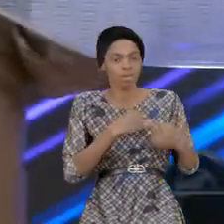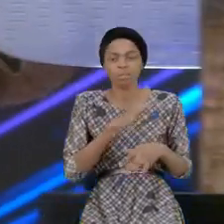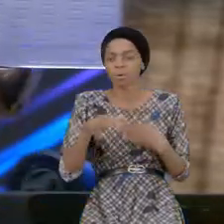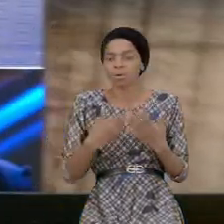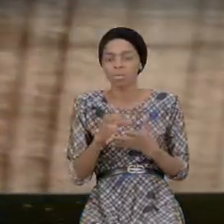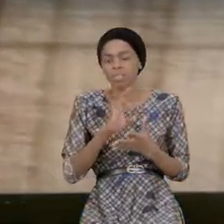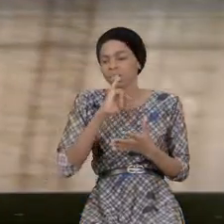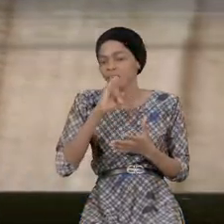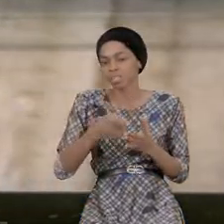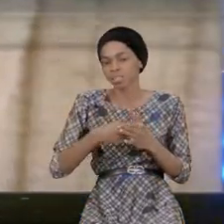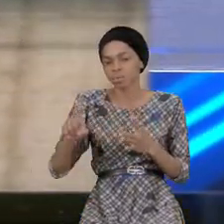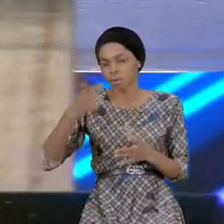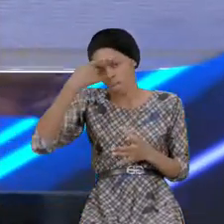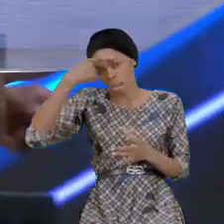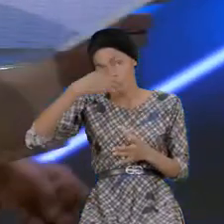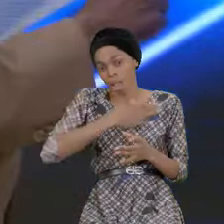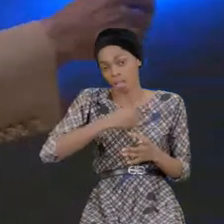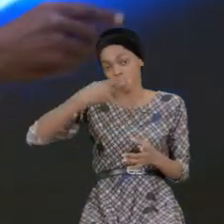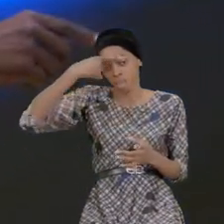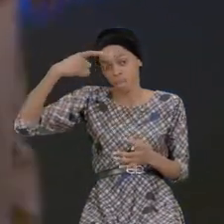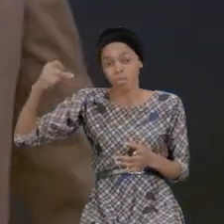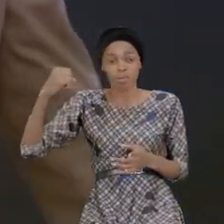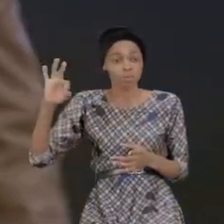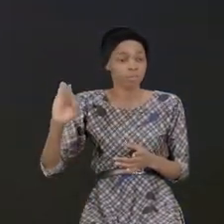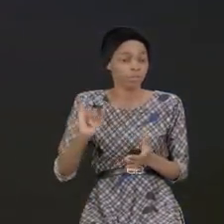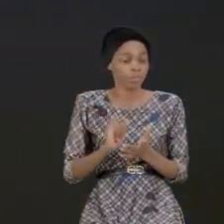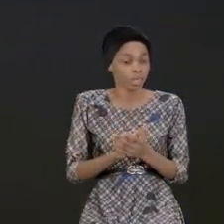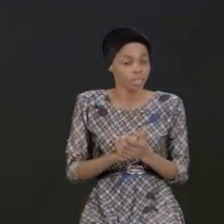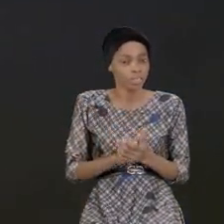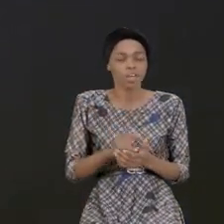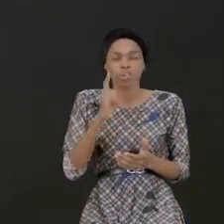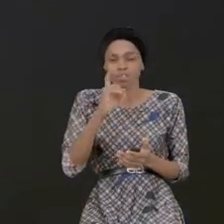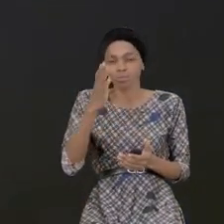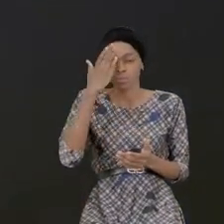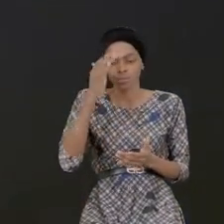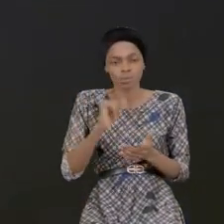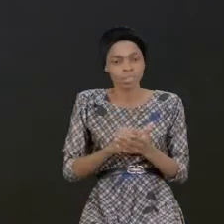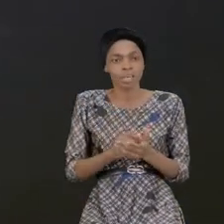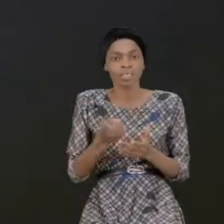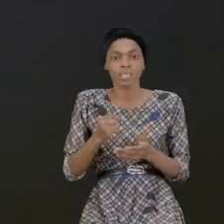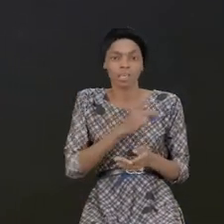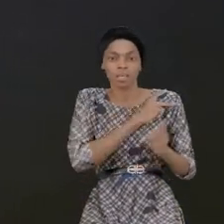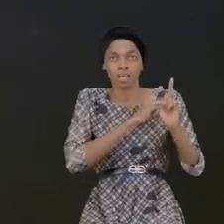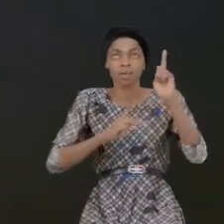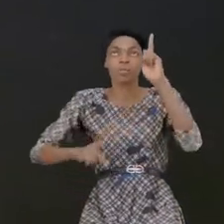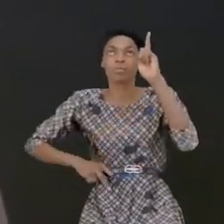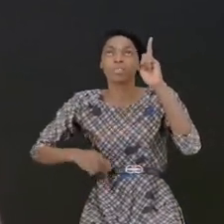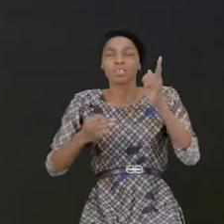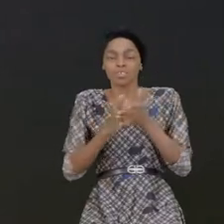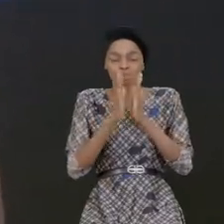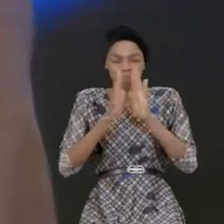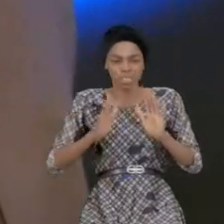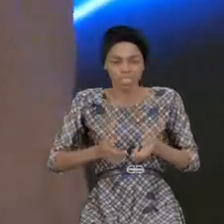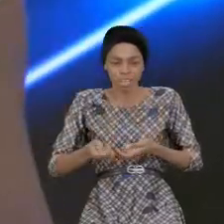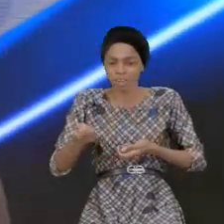And because of that peace, you know, the Prince of Peace reigns in your heart, and the God of